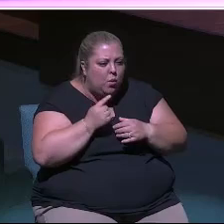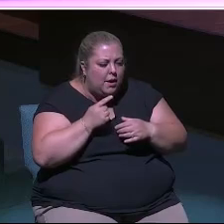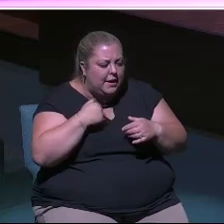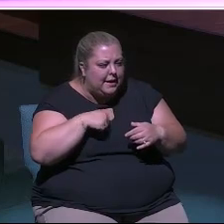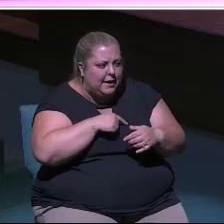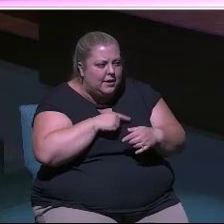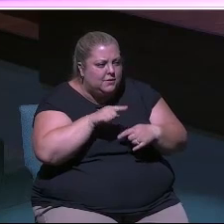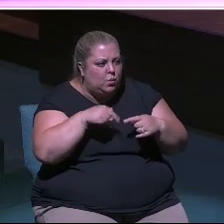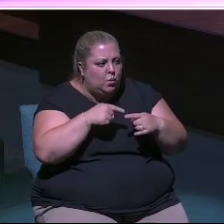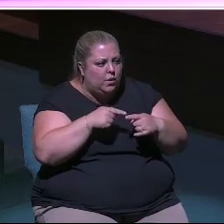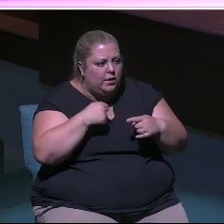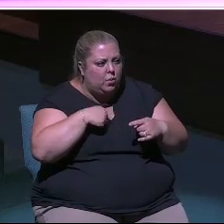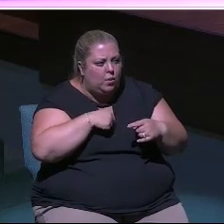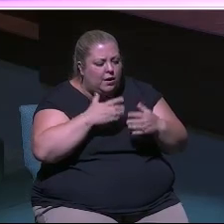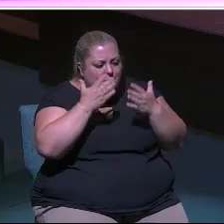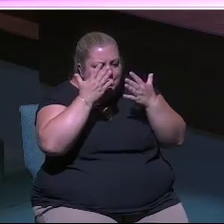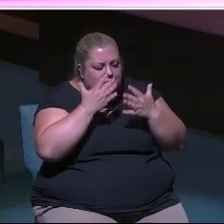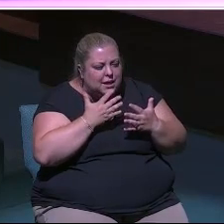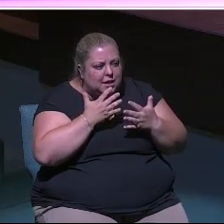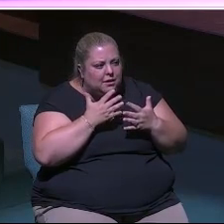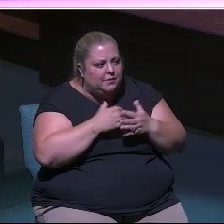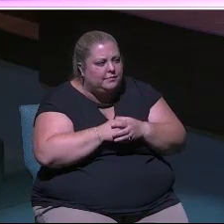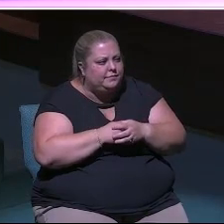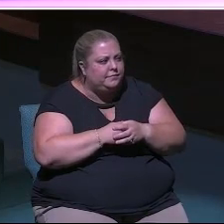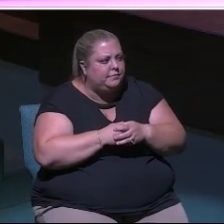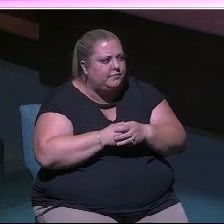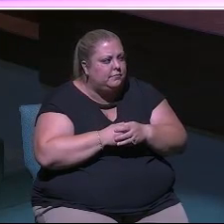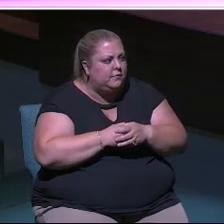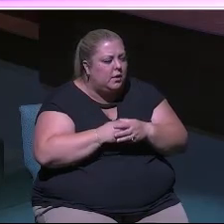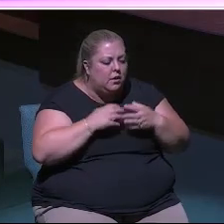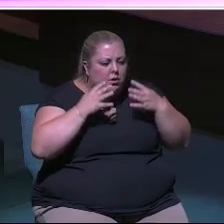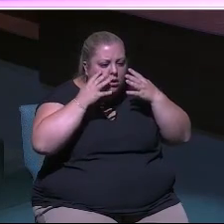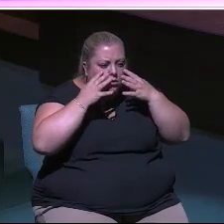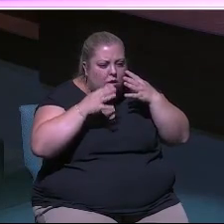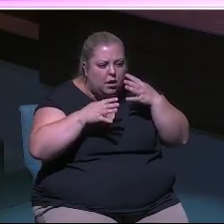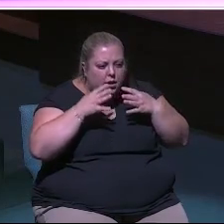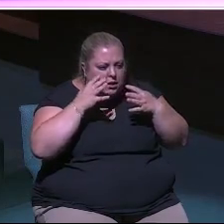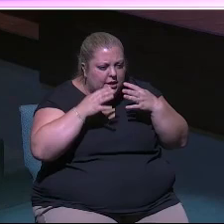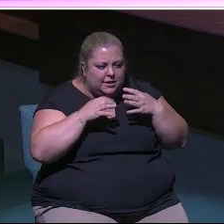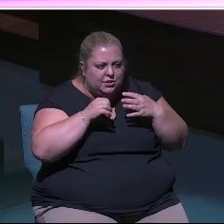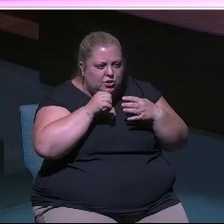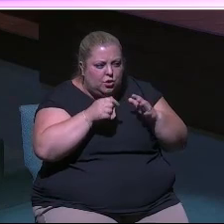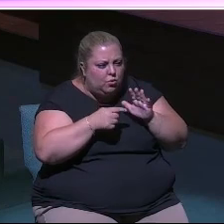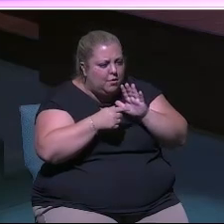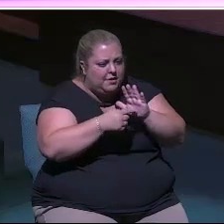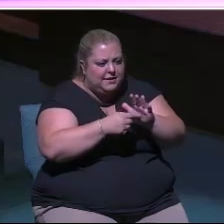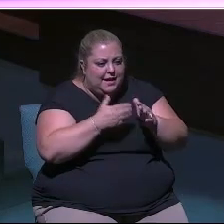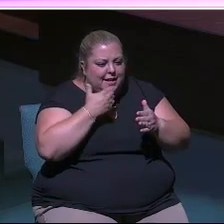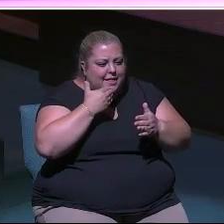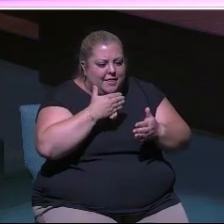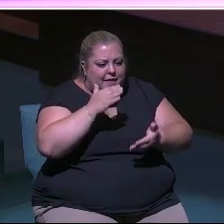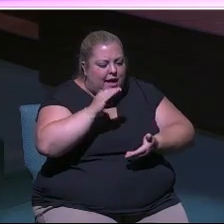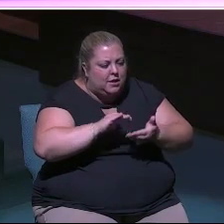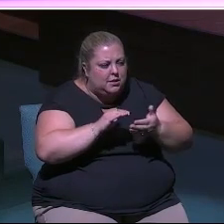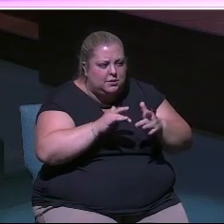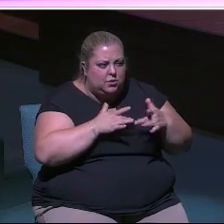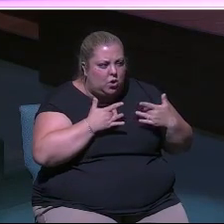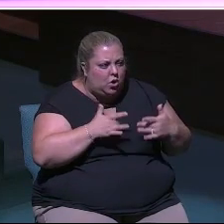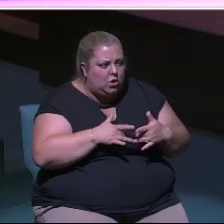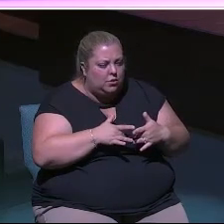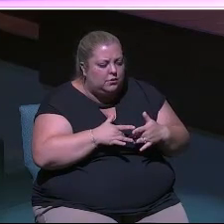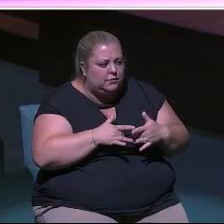we mourn. Flooded eyes do not represent a faithless heart. A person can enter a